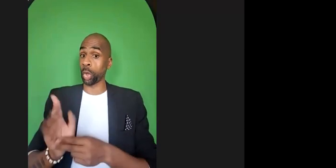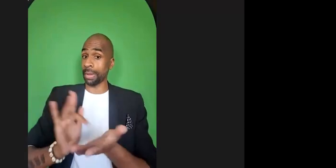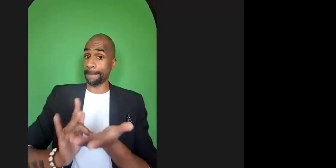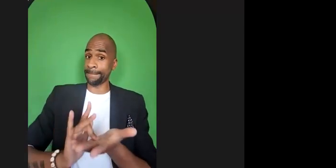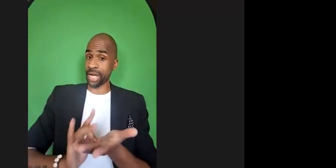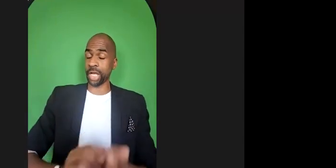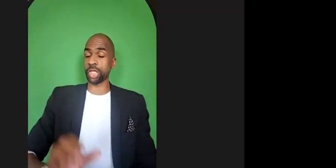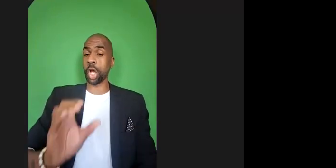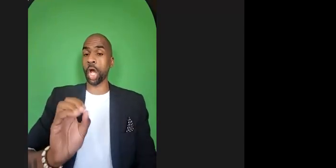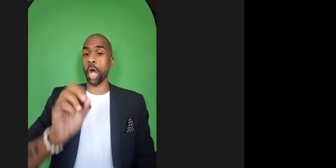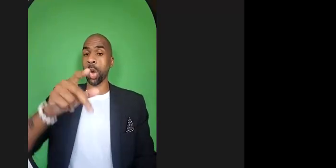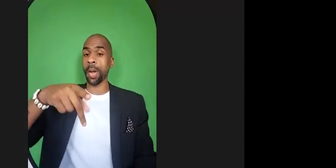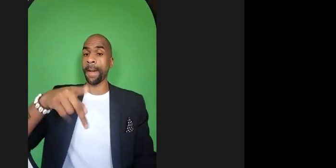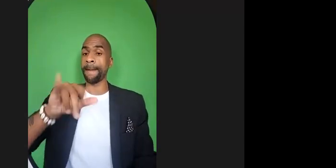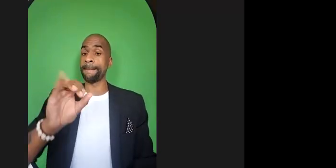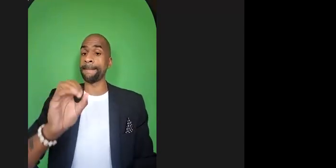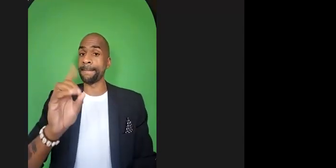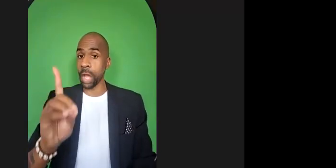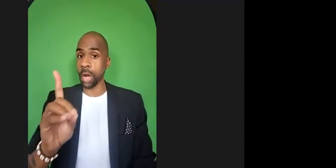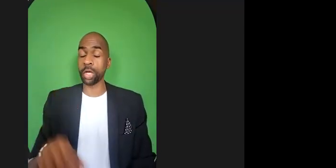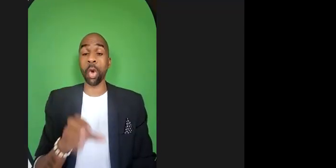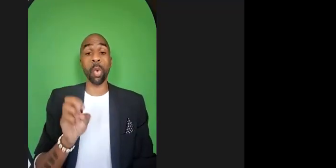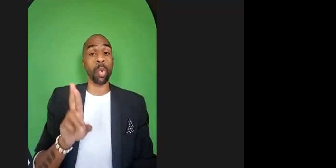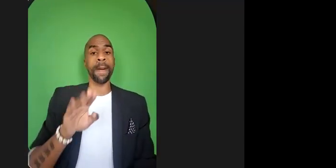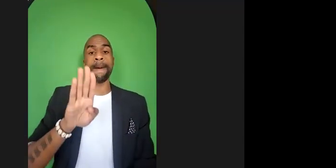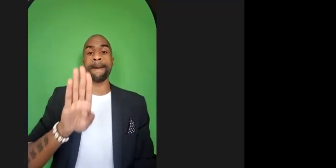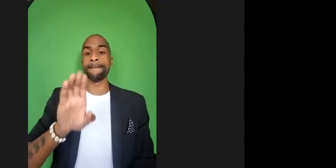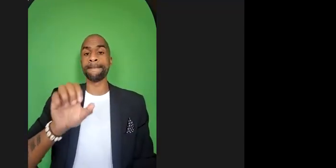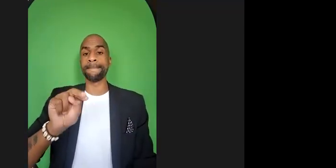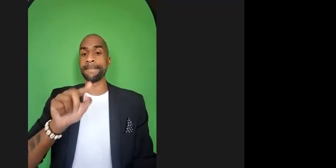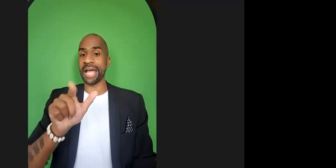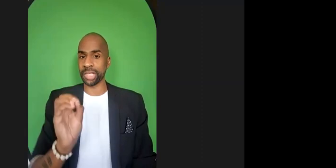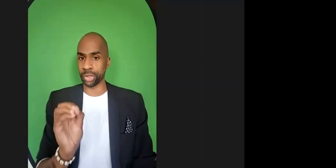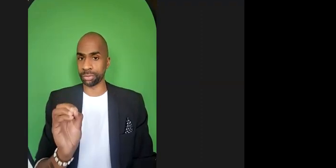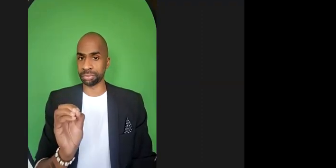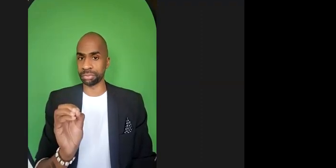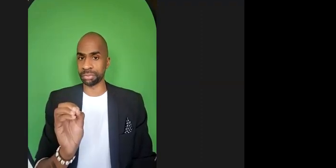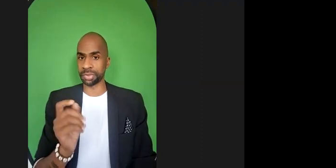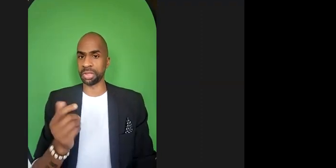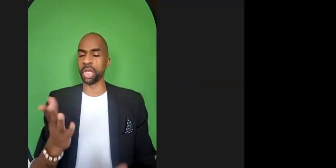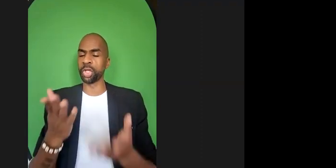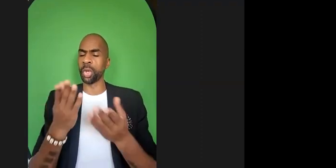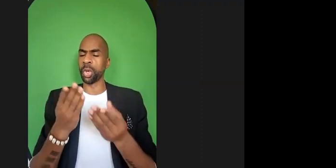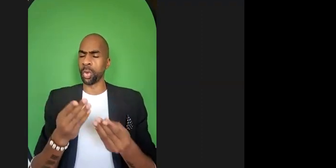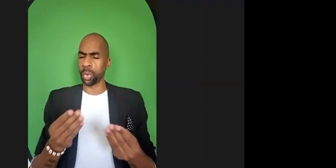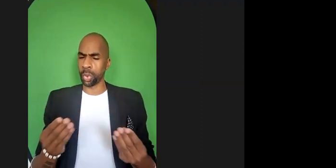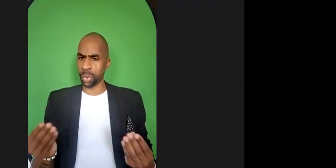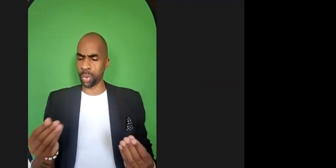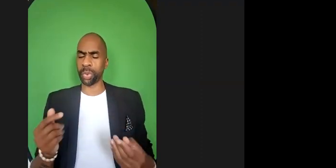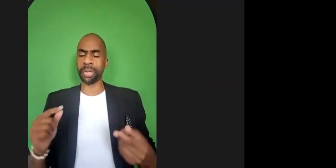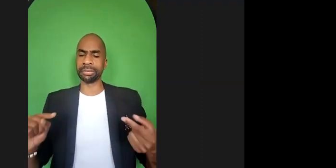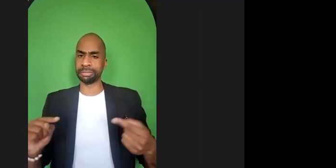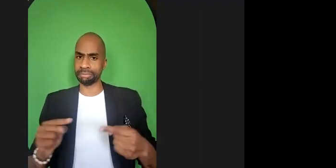with benzodiazepines, to, you know, ease the breathing, prevent any shortness of breath. And in the process,